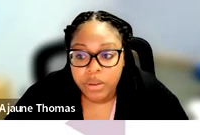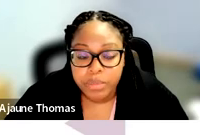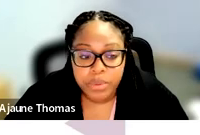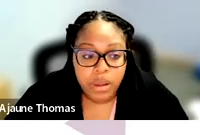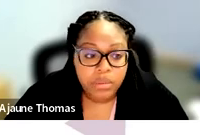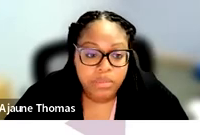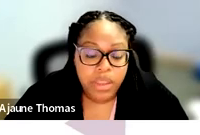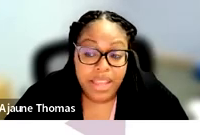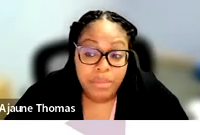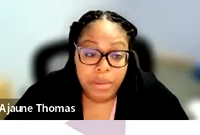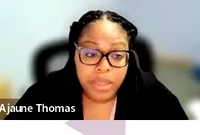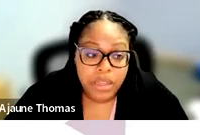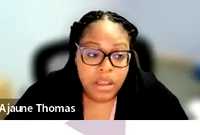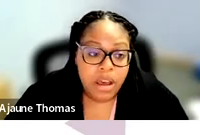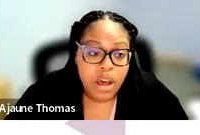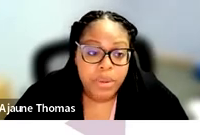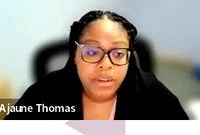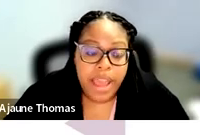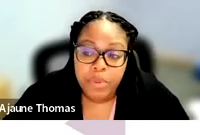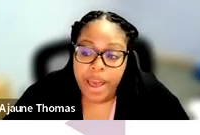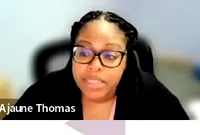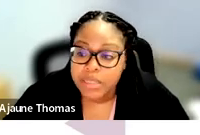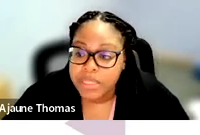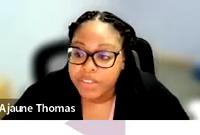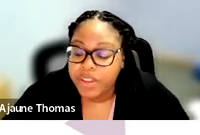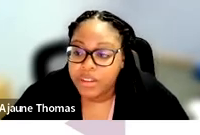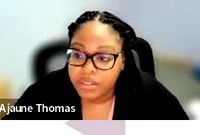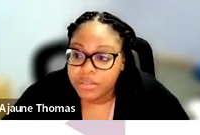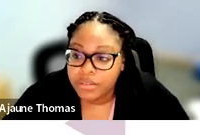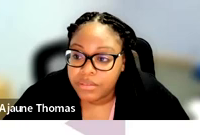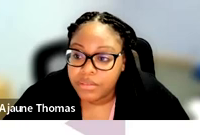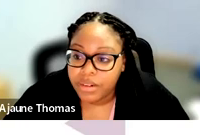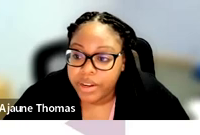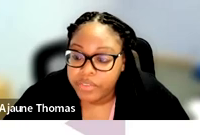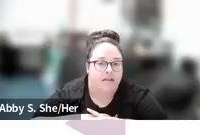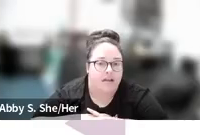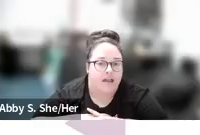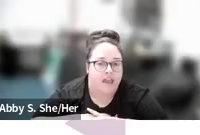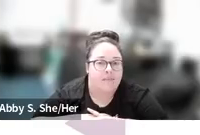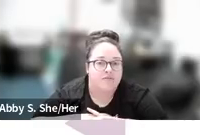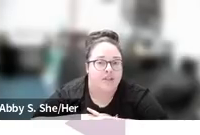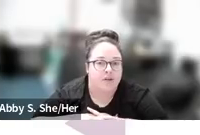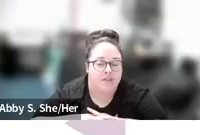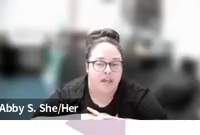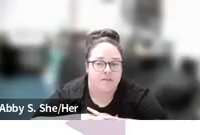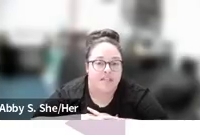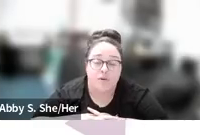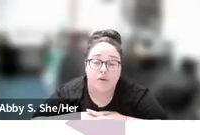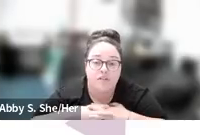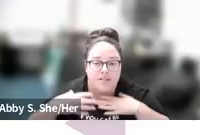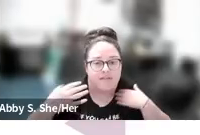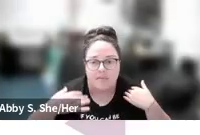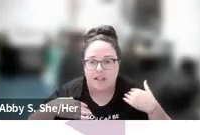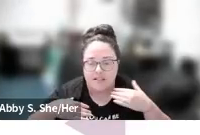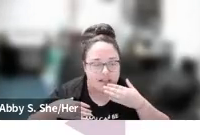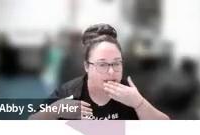to help in that department. But Apple has a specific area. Yeah. Apple's really good with that. I can say